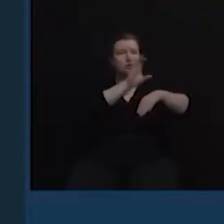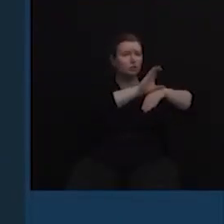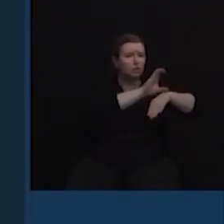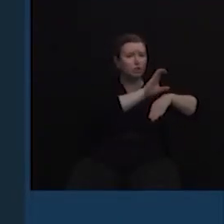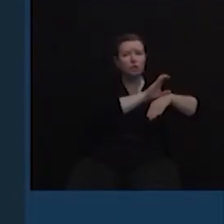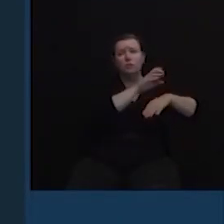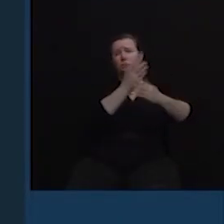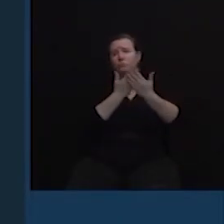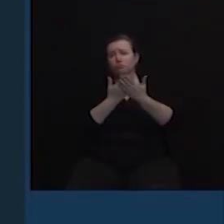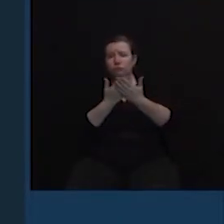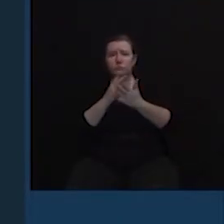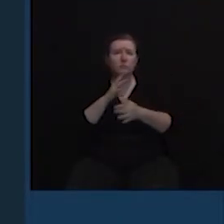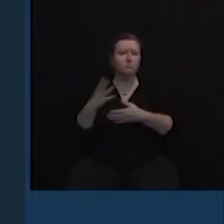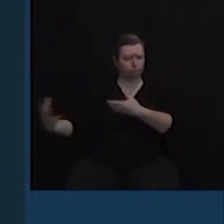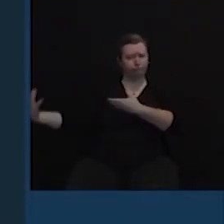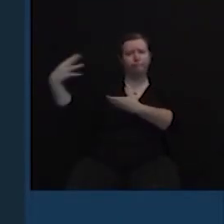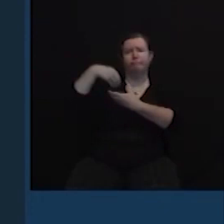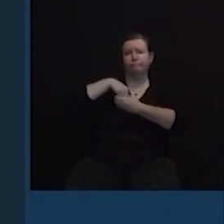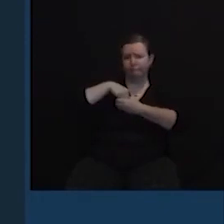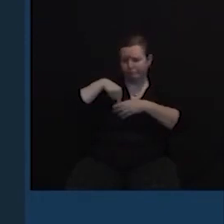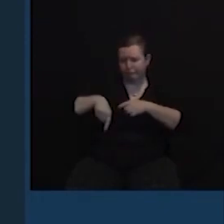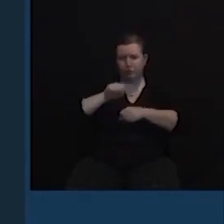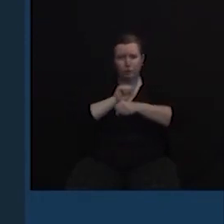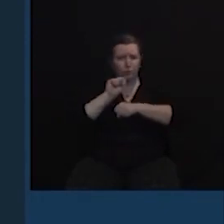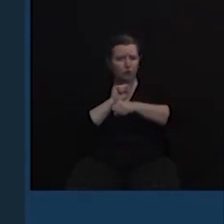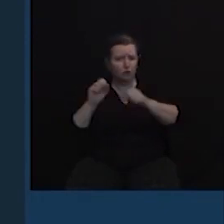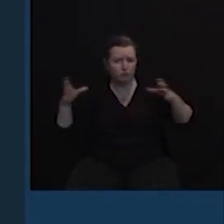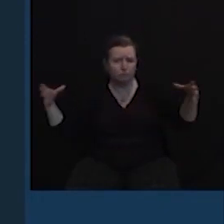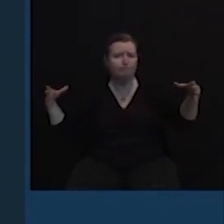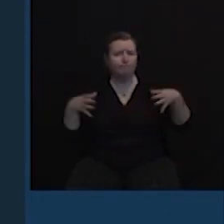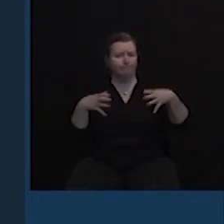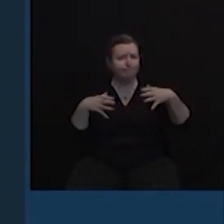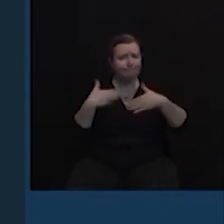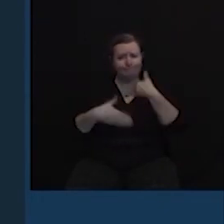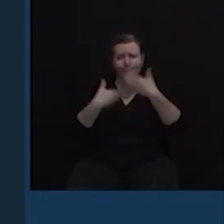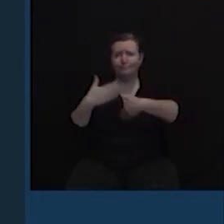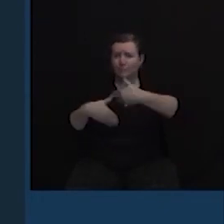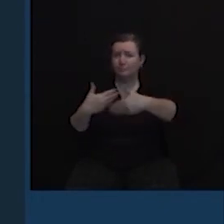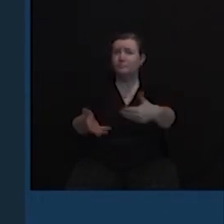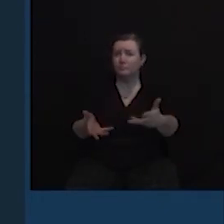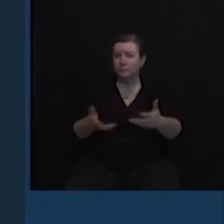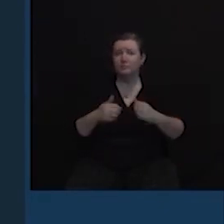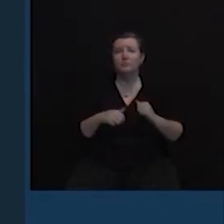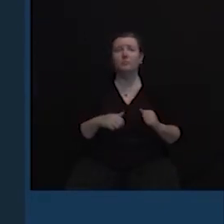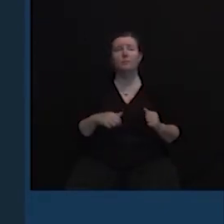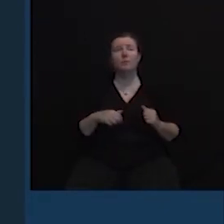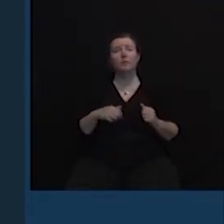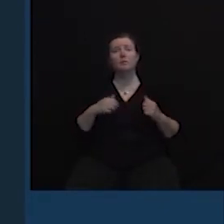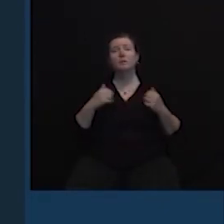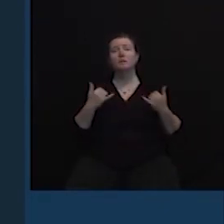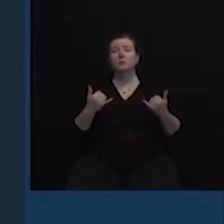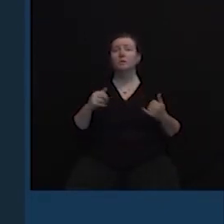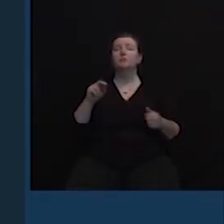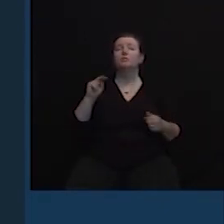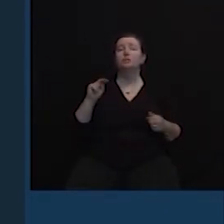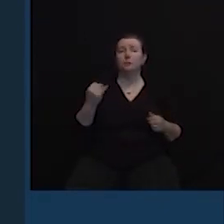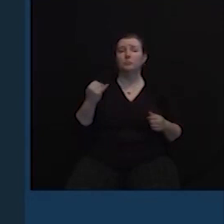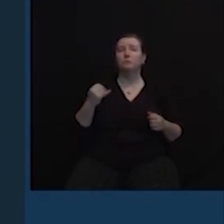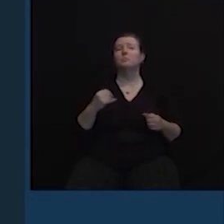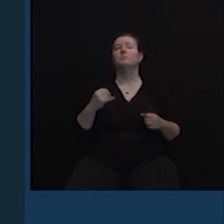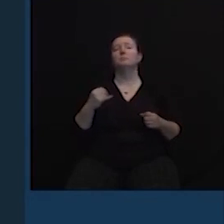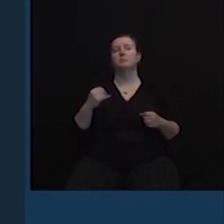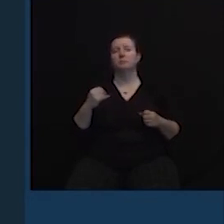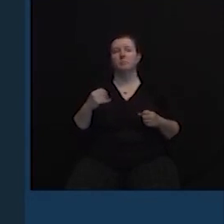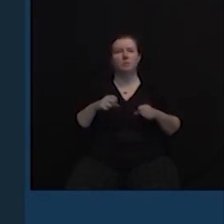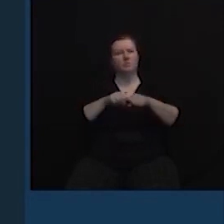the passage is a huge step forward for social justice. New Jersey's broken and indefensible marijuana laws, which permanently stained